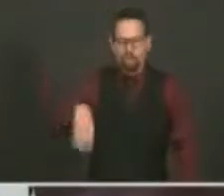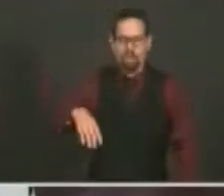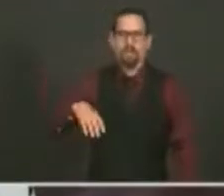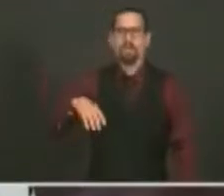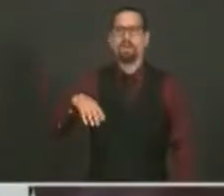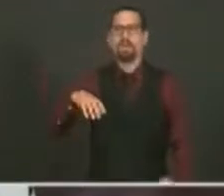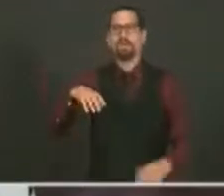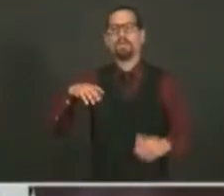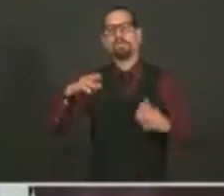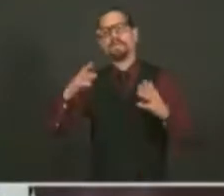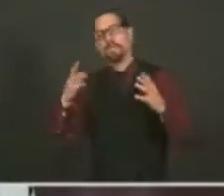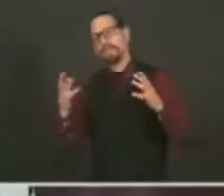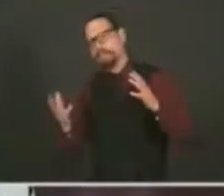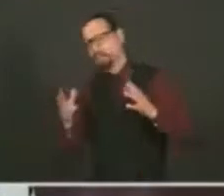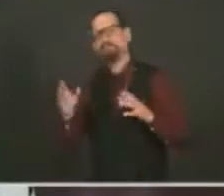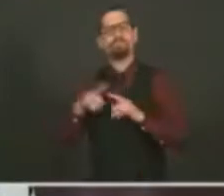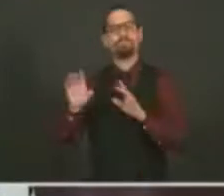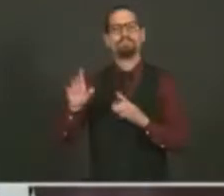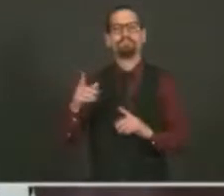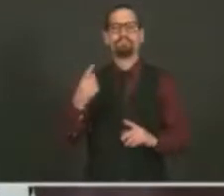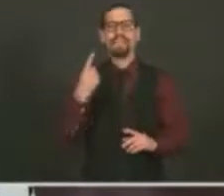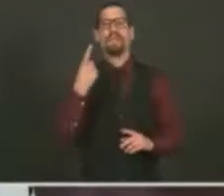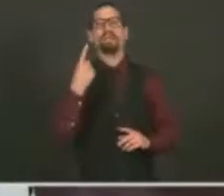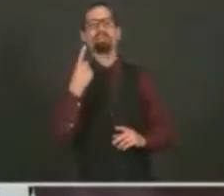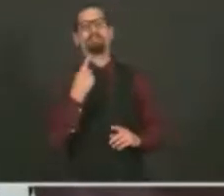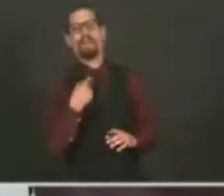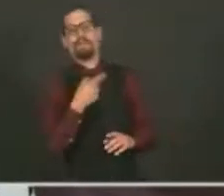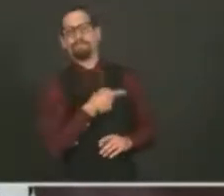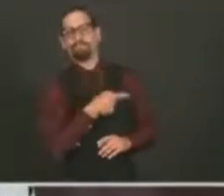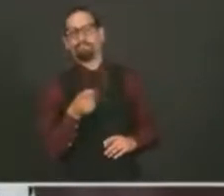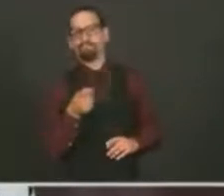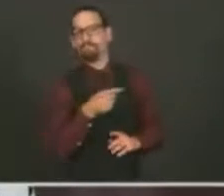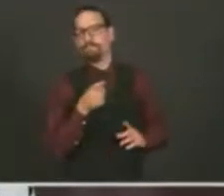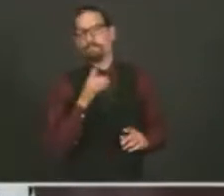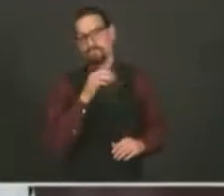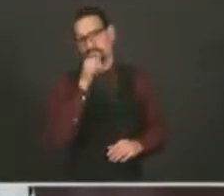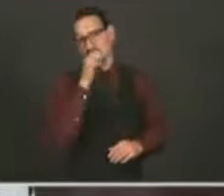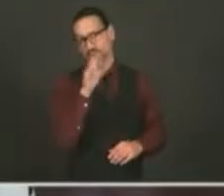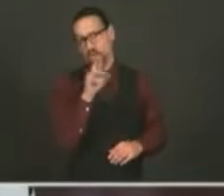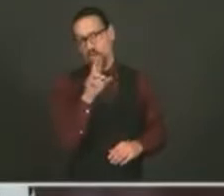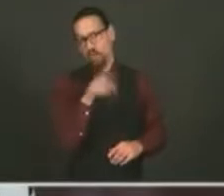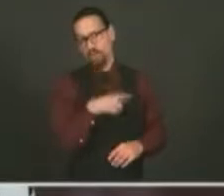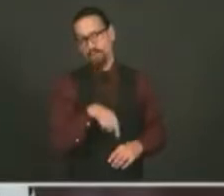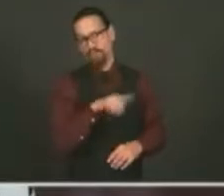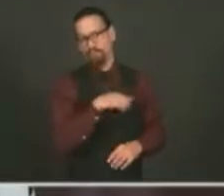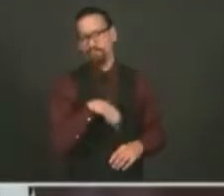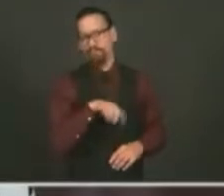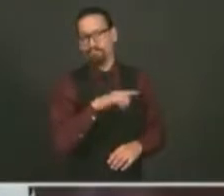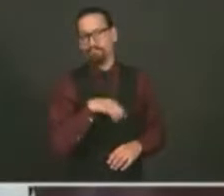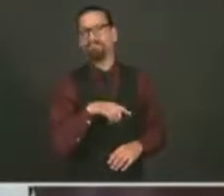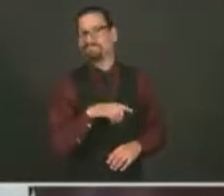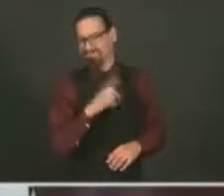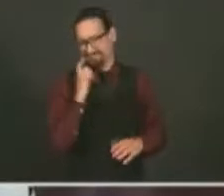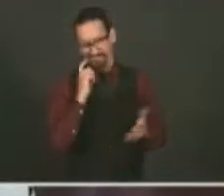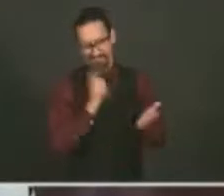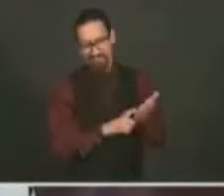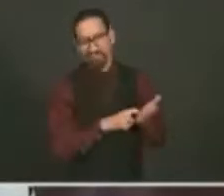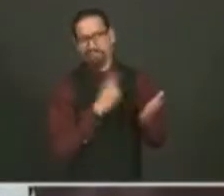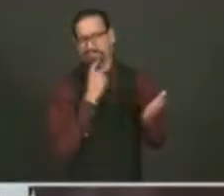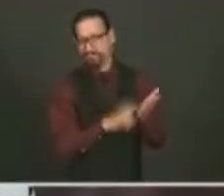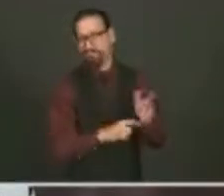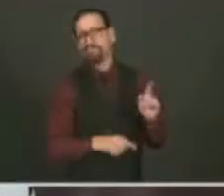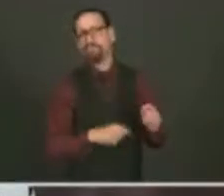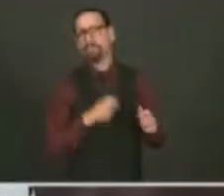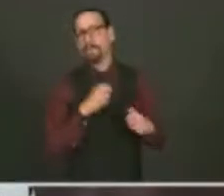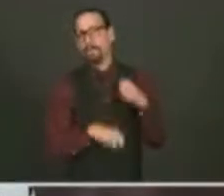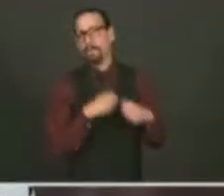are some bars we are still seeing issues with. We no longer have the luxury